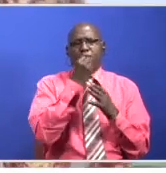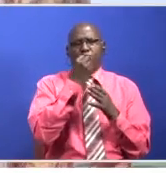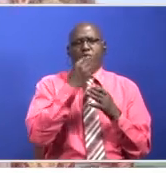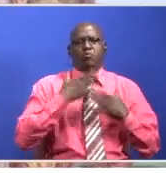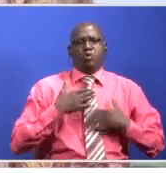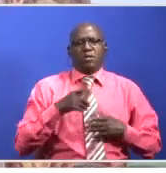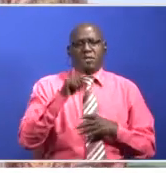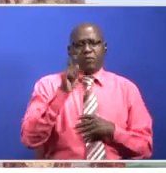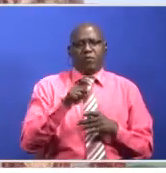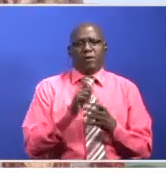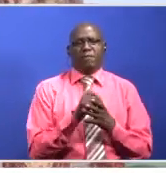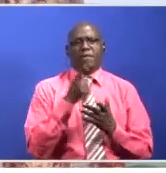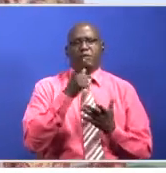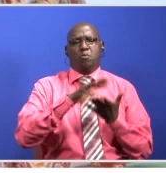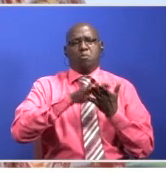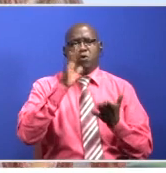are